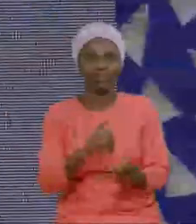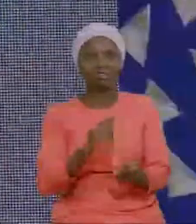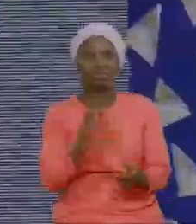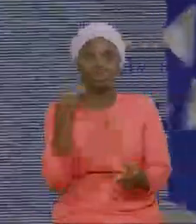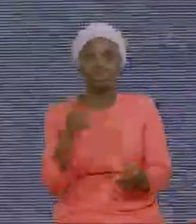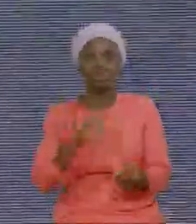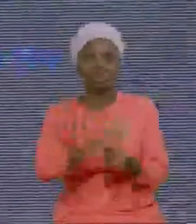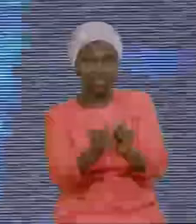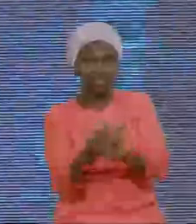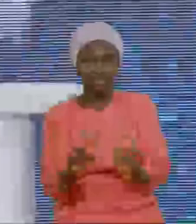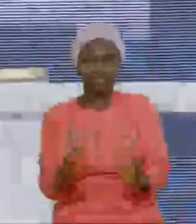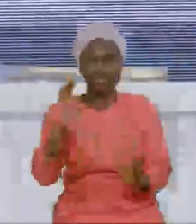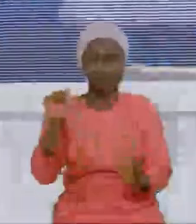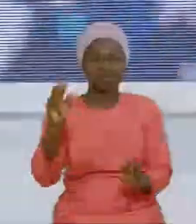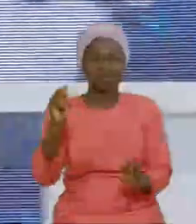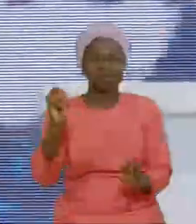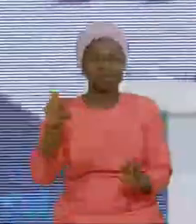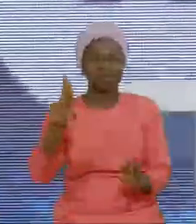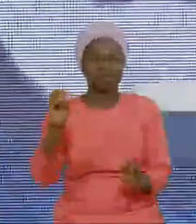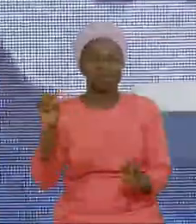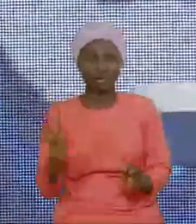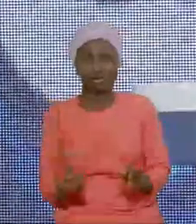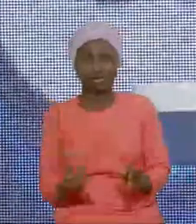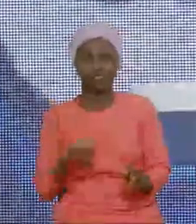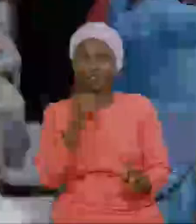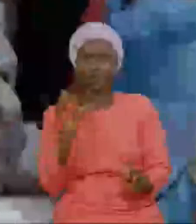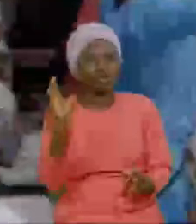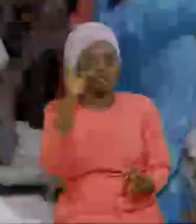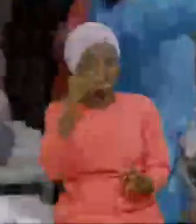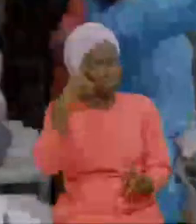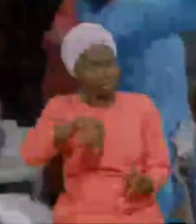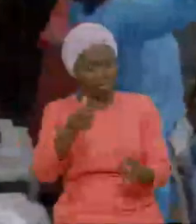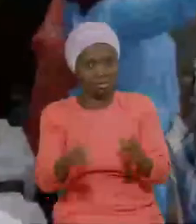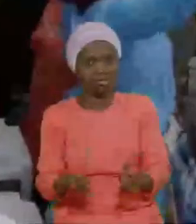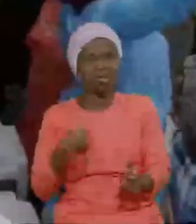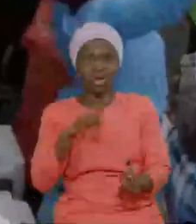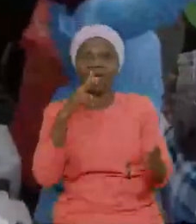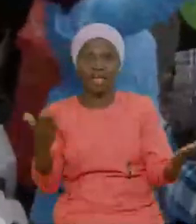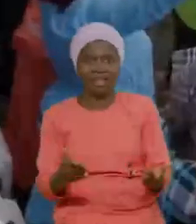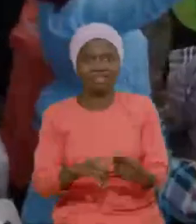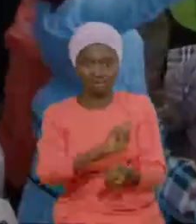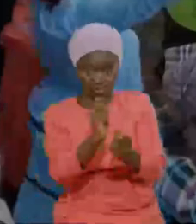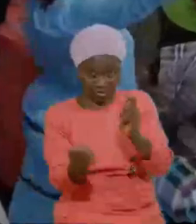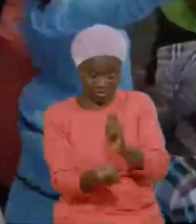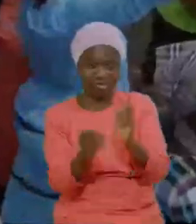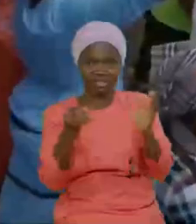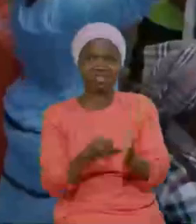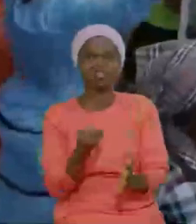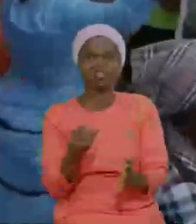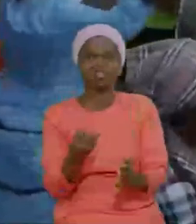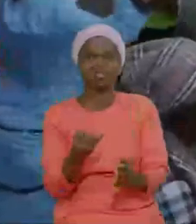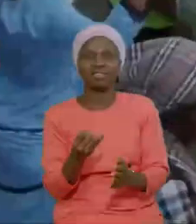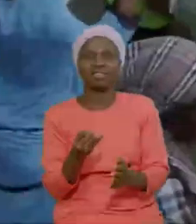other place. The people to change Cameroon, they are here with me today. En ce qui concerne